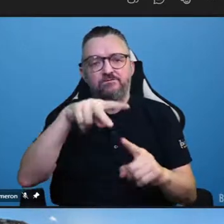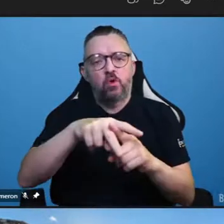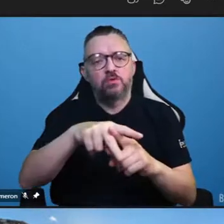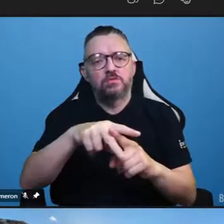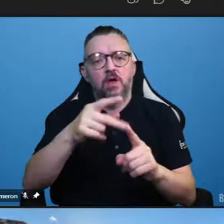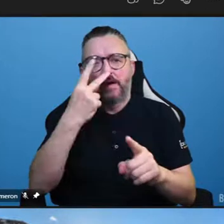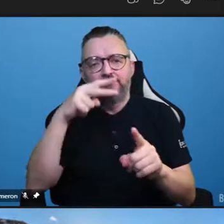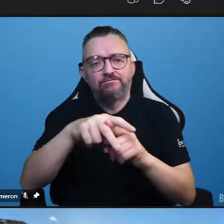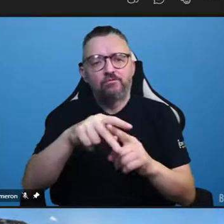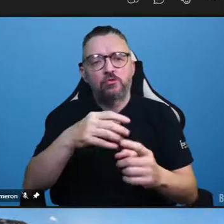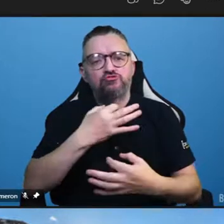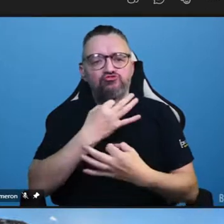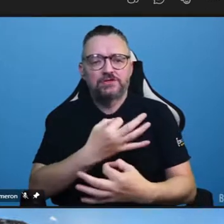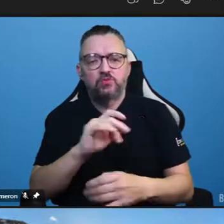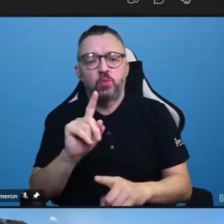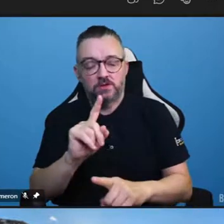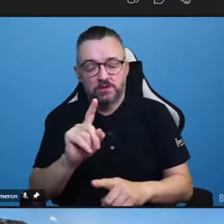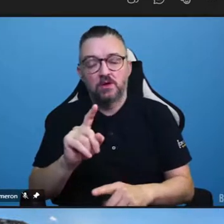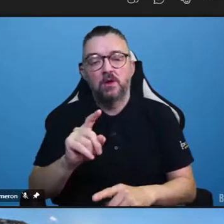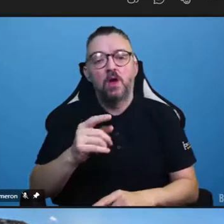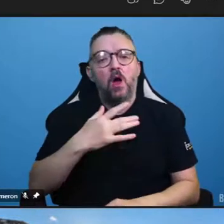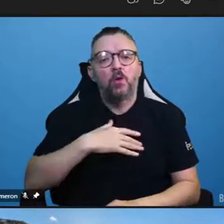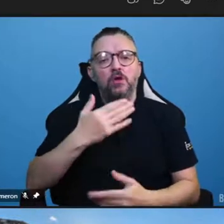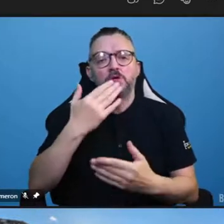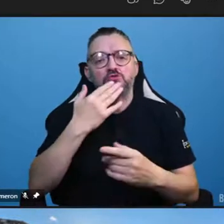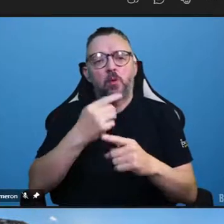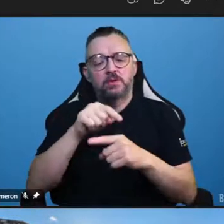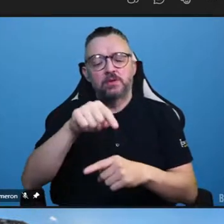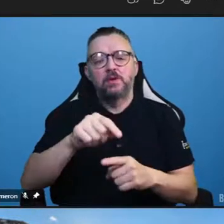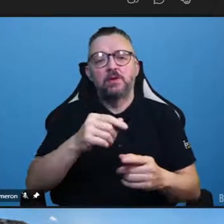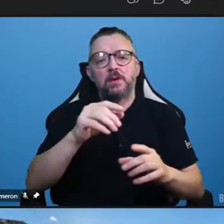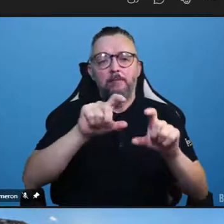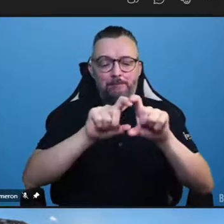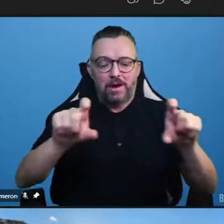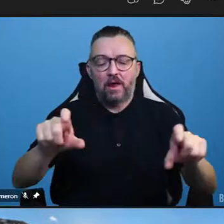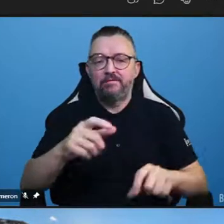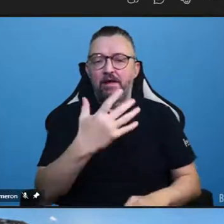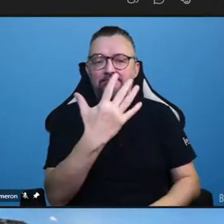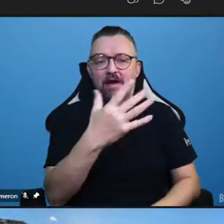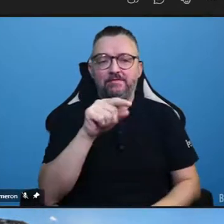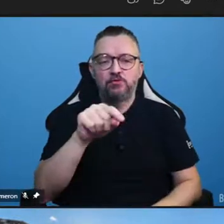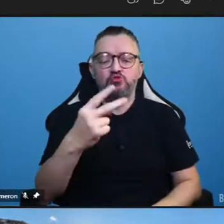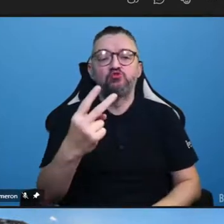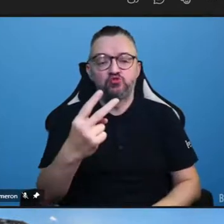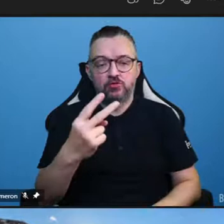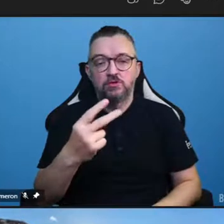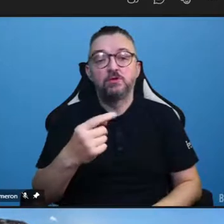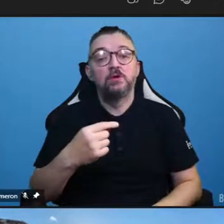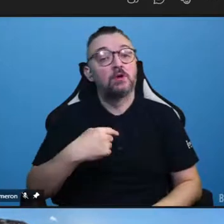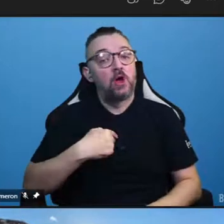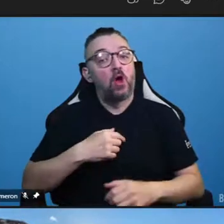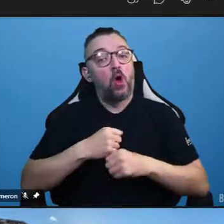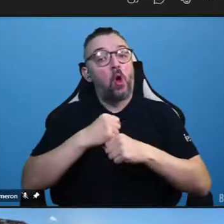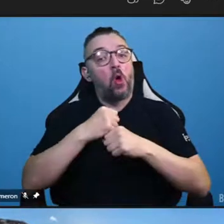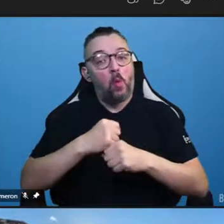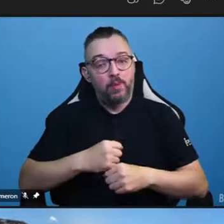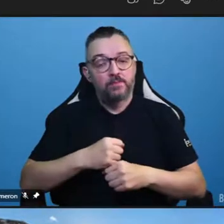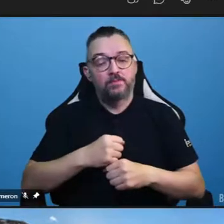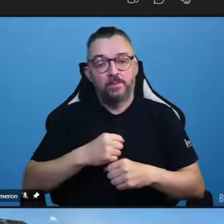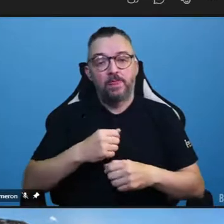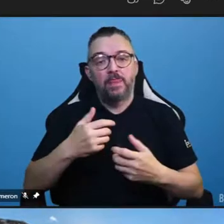I'll just draw your attention to paragraph 5.2. You'll maybe remember that we committed to have a look at how we produced this